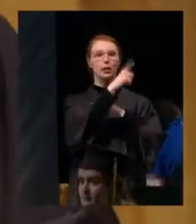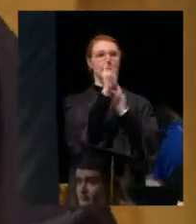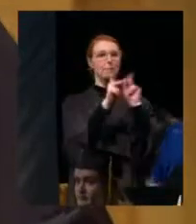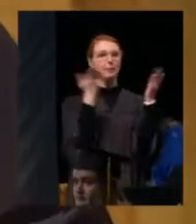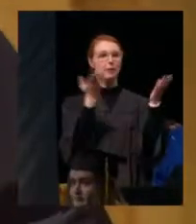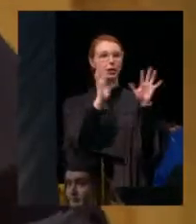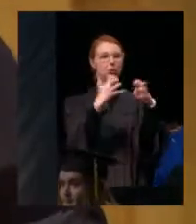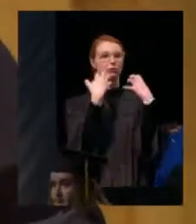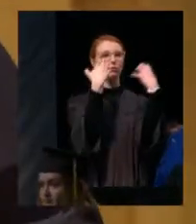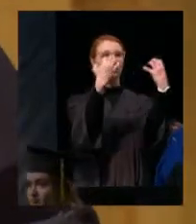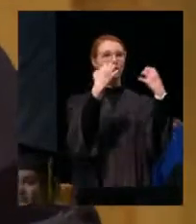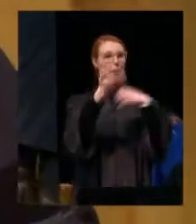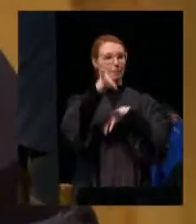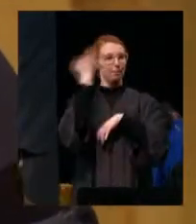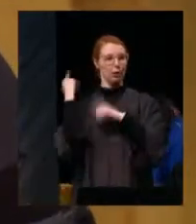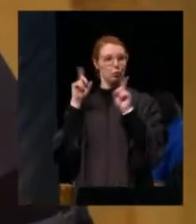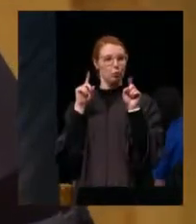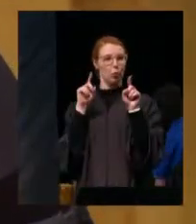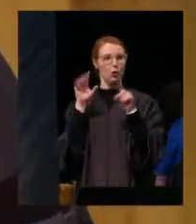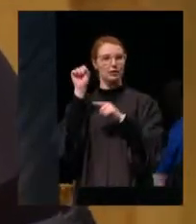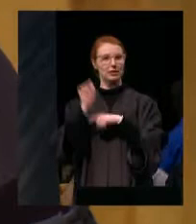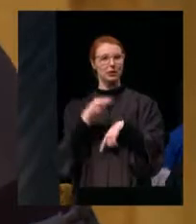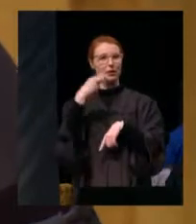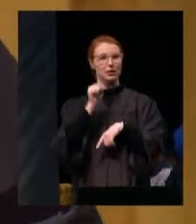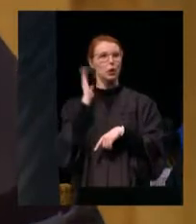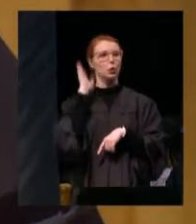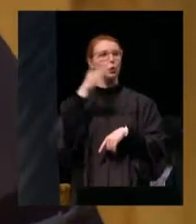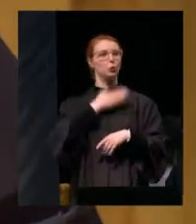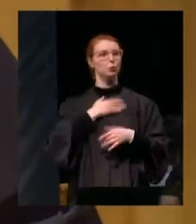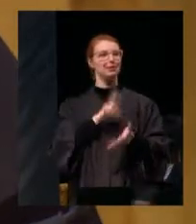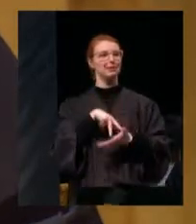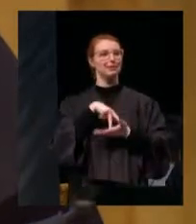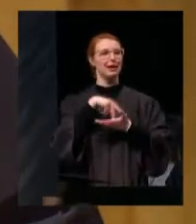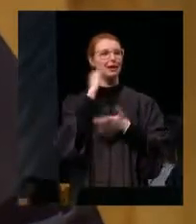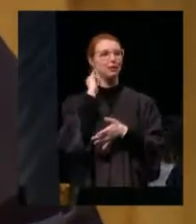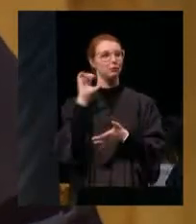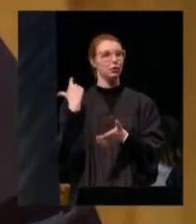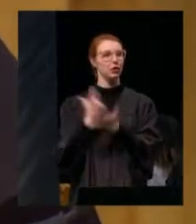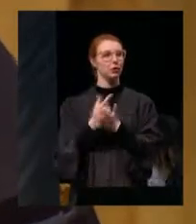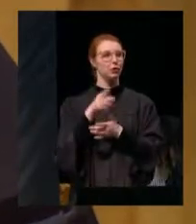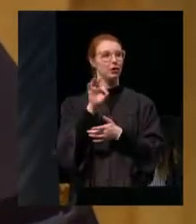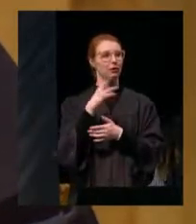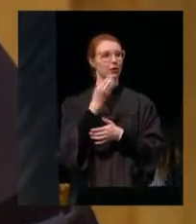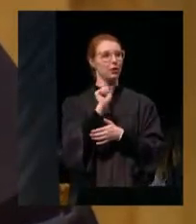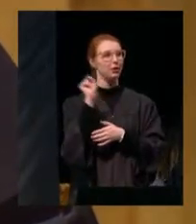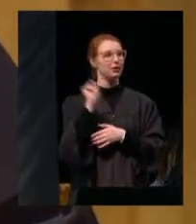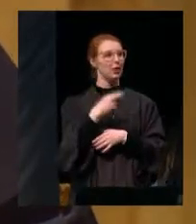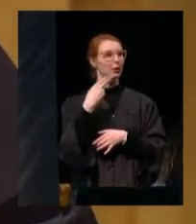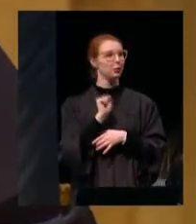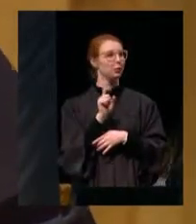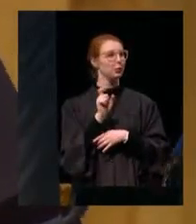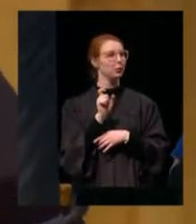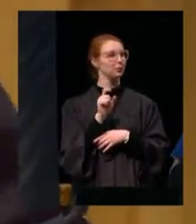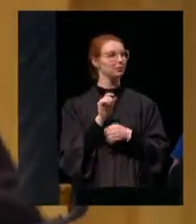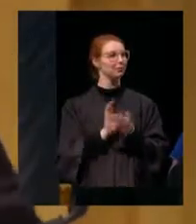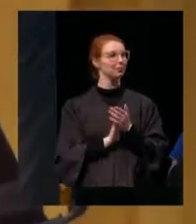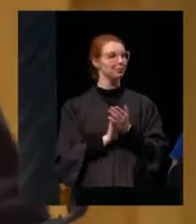house tonight. Would you please stand if you are a graduate of Fargo South?